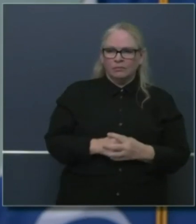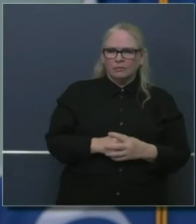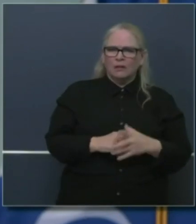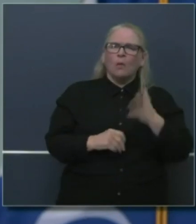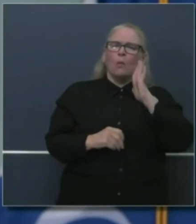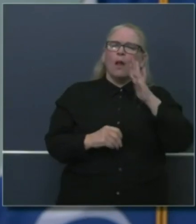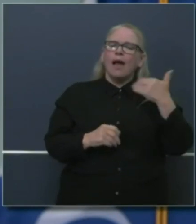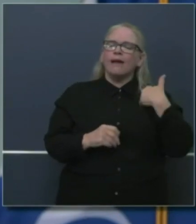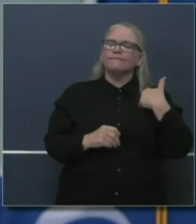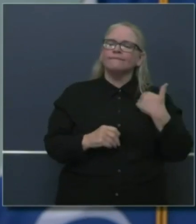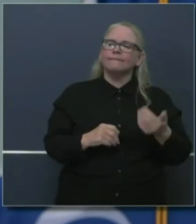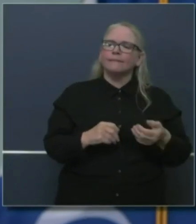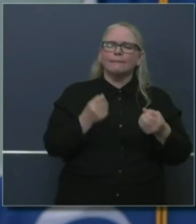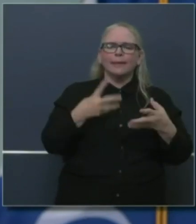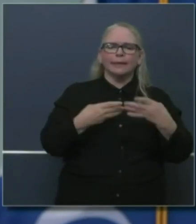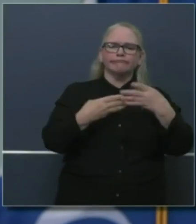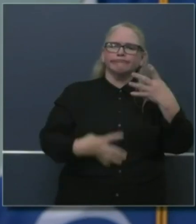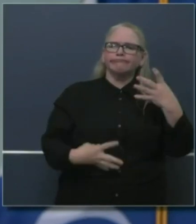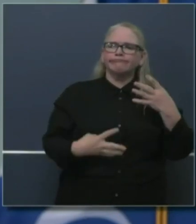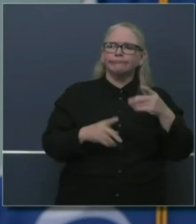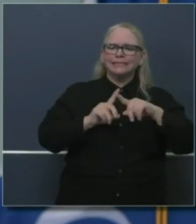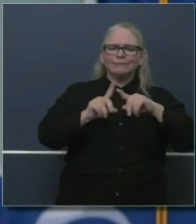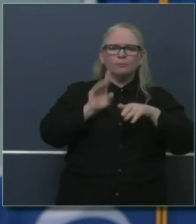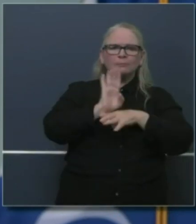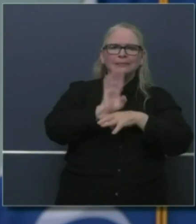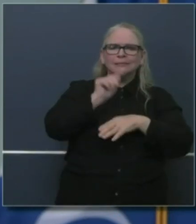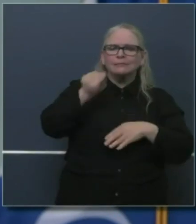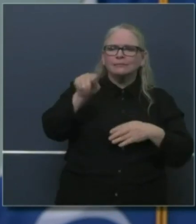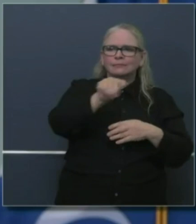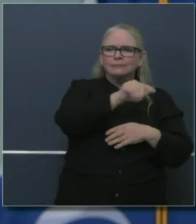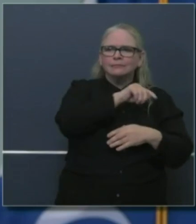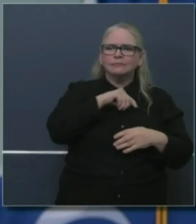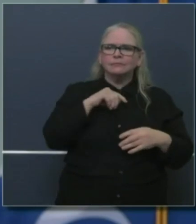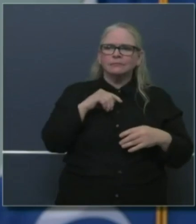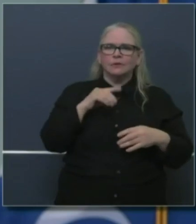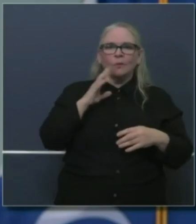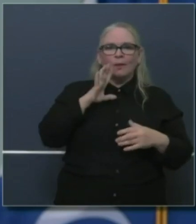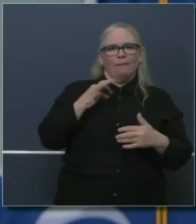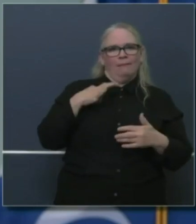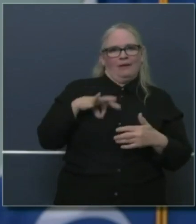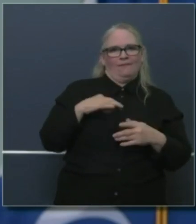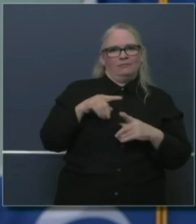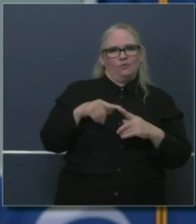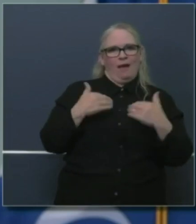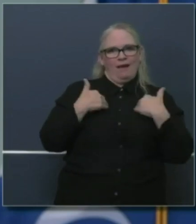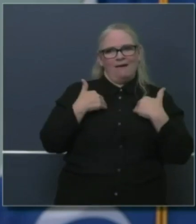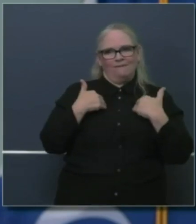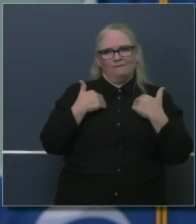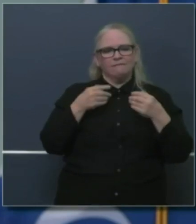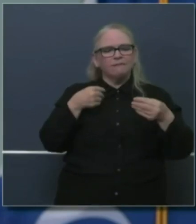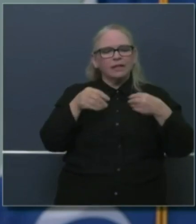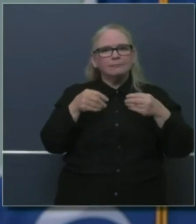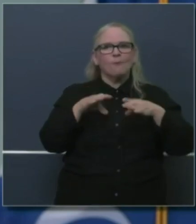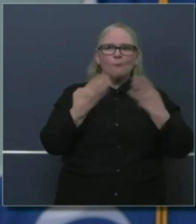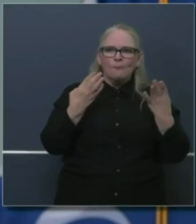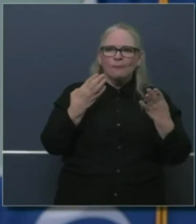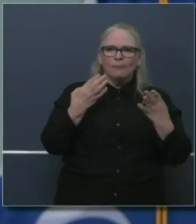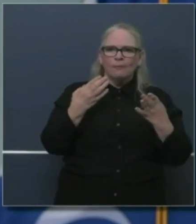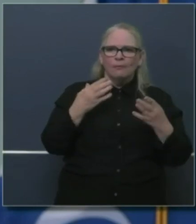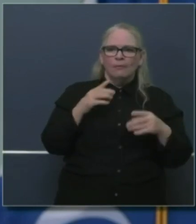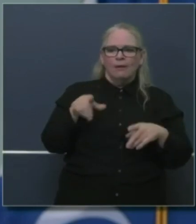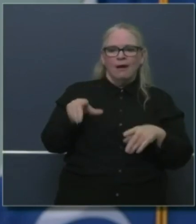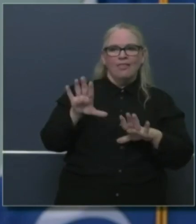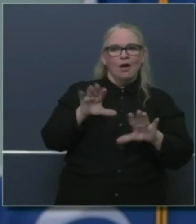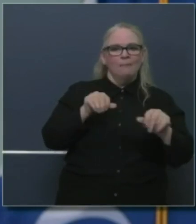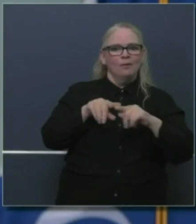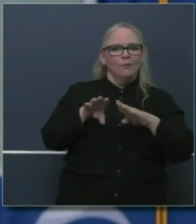sectors that can potentially get the benefit of these variations. And so that's a preview for next Tuesday as well.